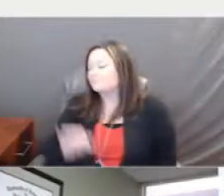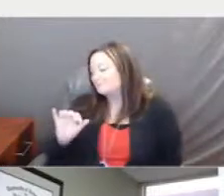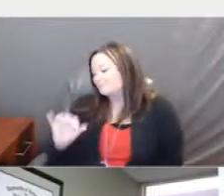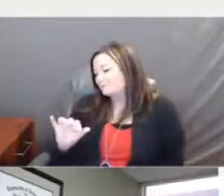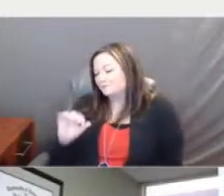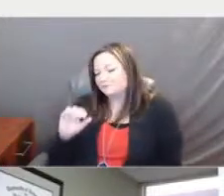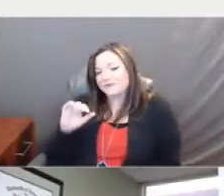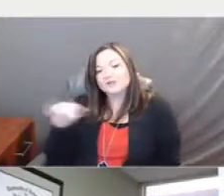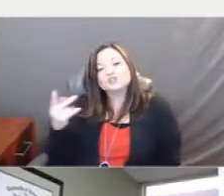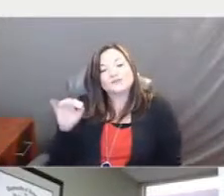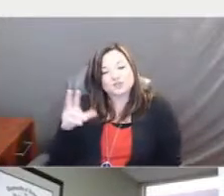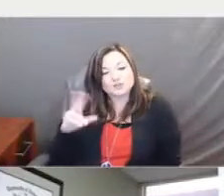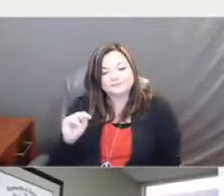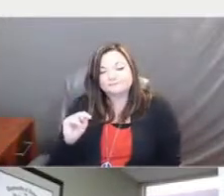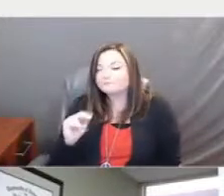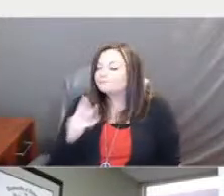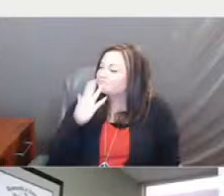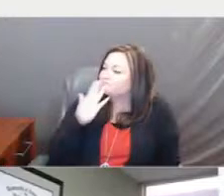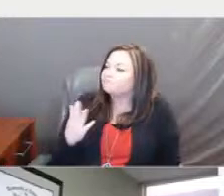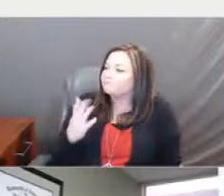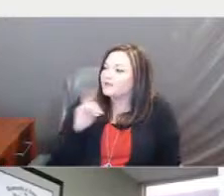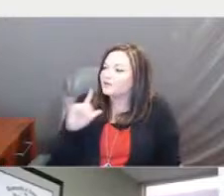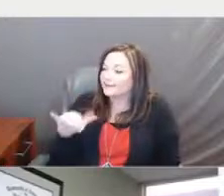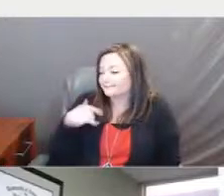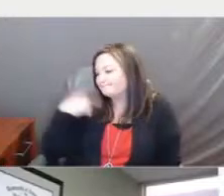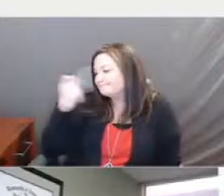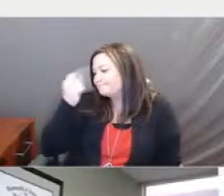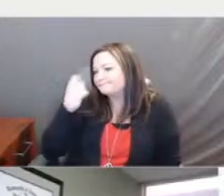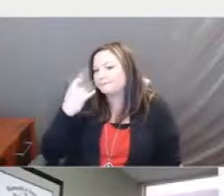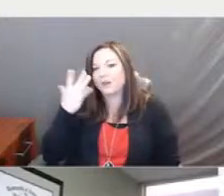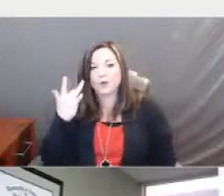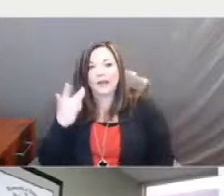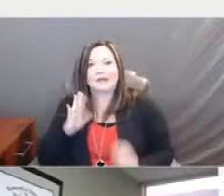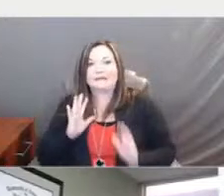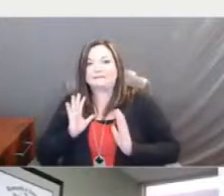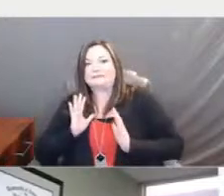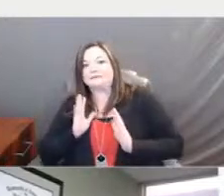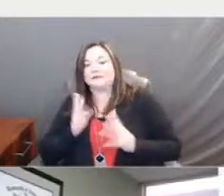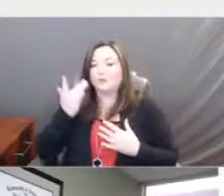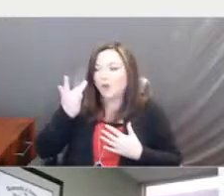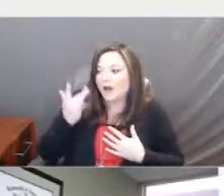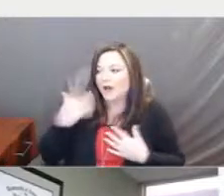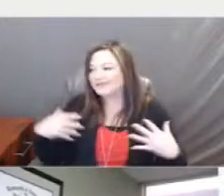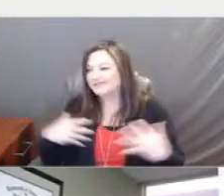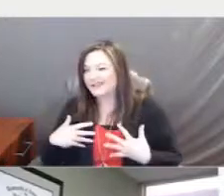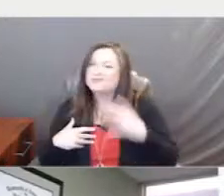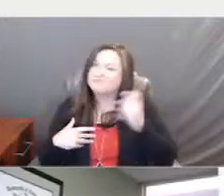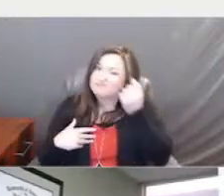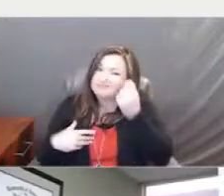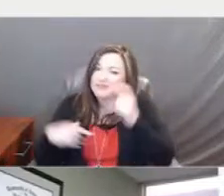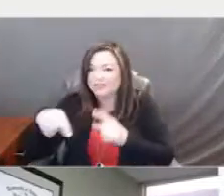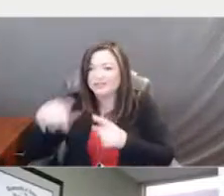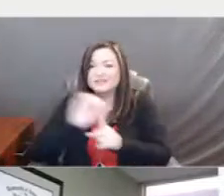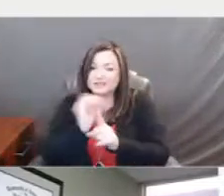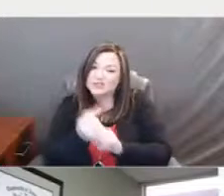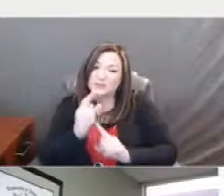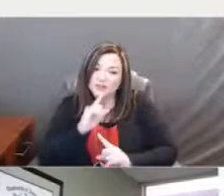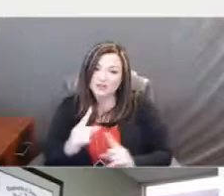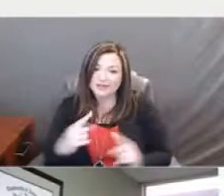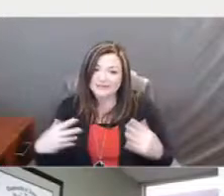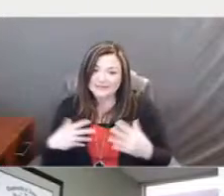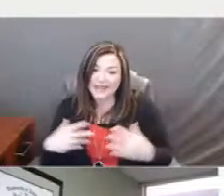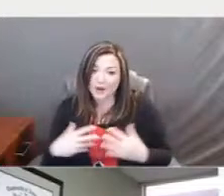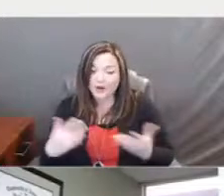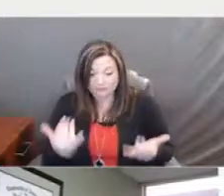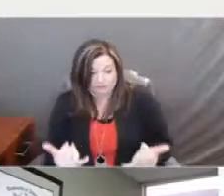that I think, I understand why people are hesitant, why they are scared. It's a scary situation, right? We are in the middle